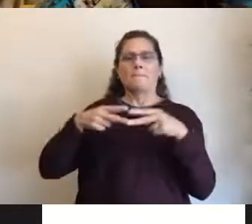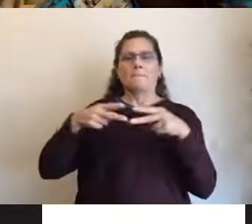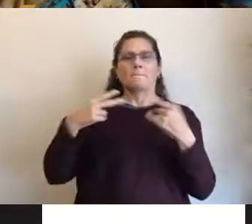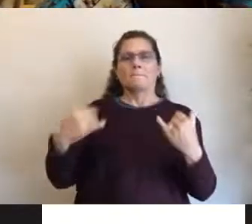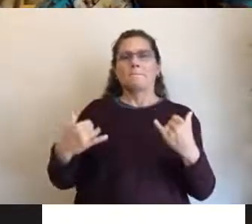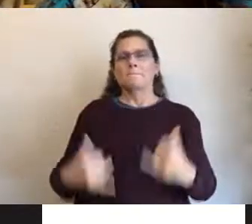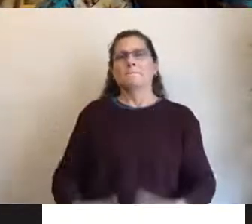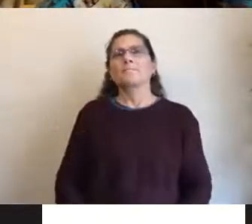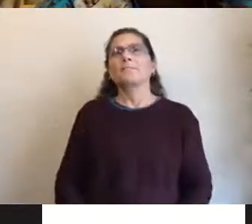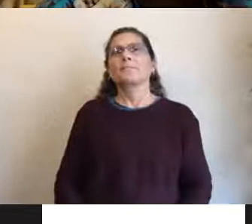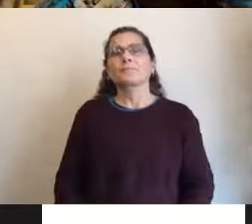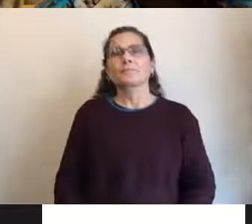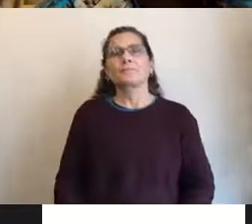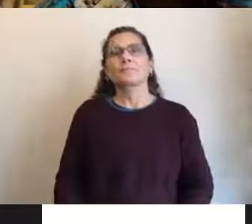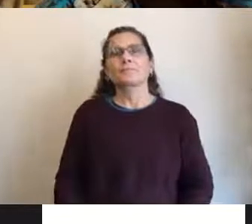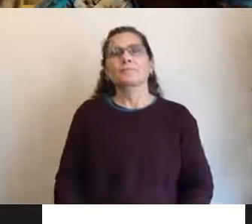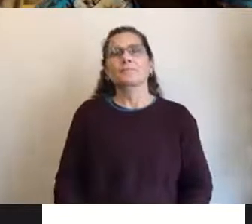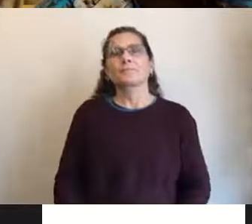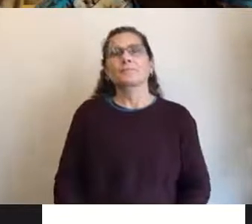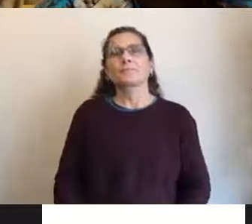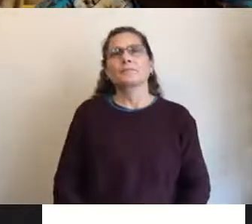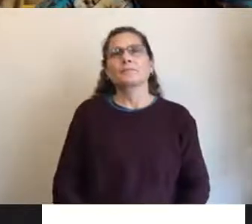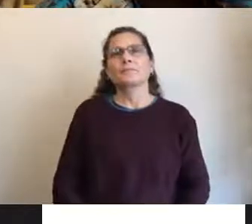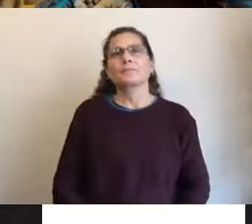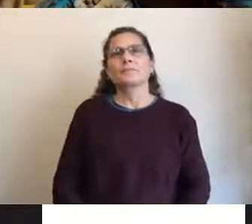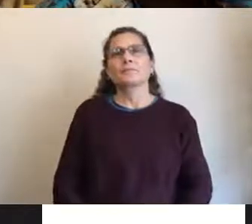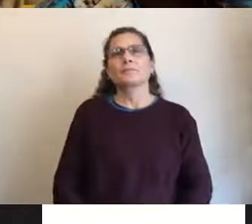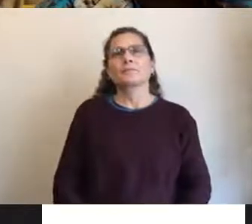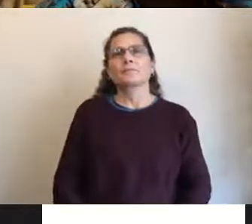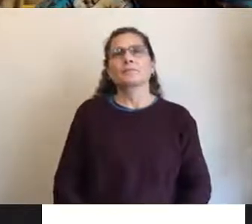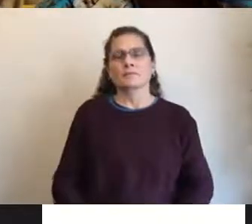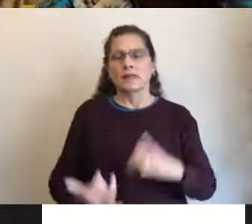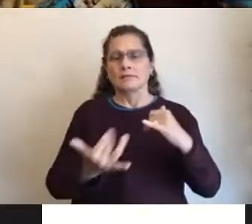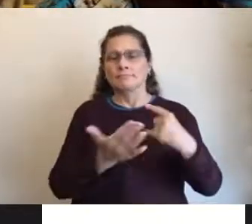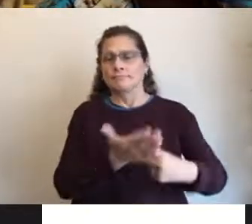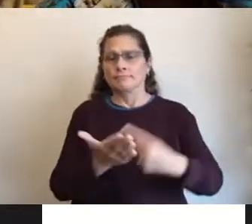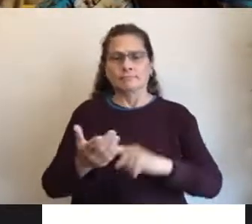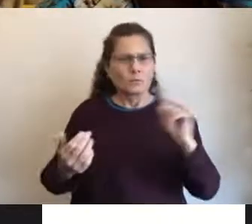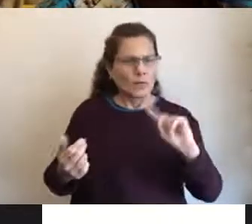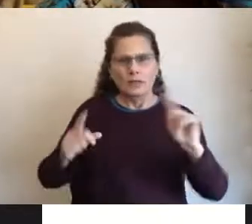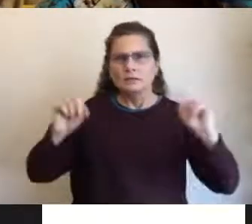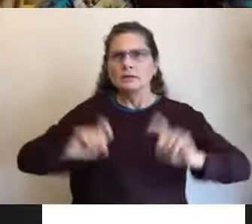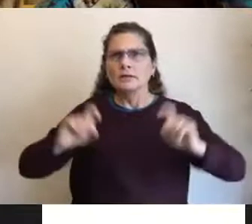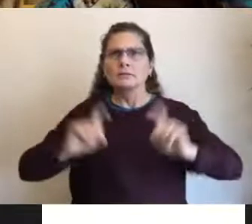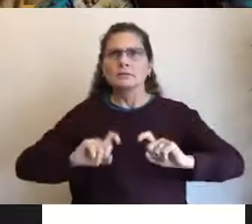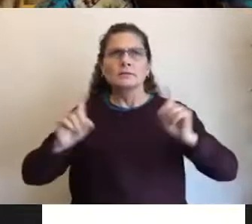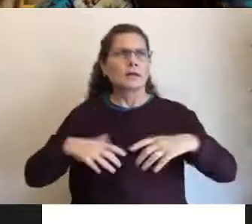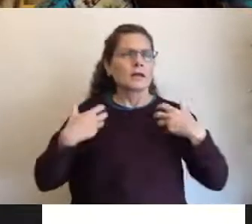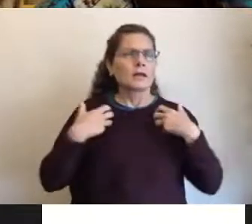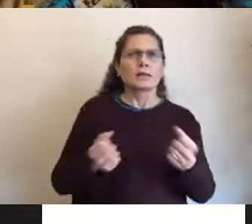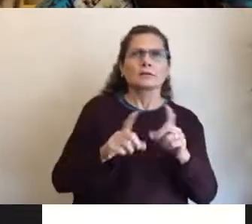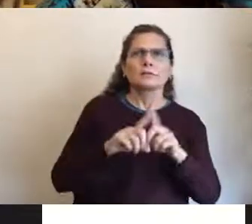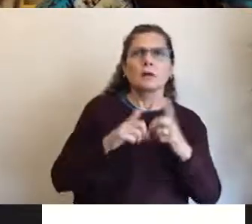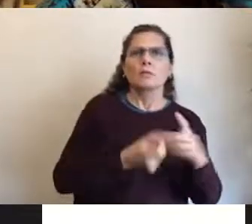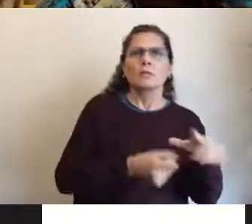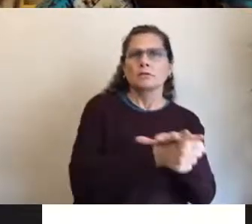So first, in regards to our Milwaukee Health Department testing sites, as the mayor had already